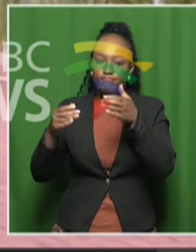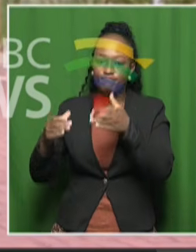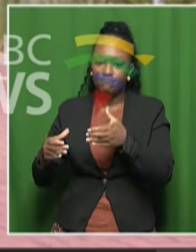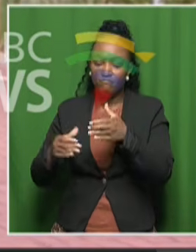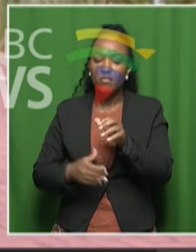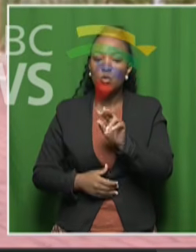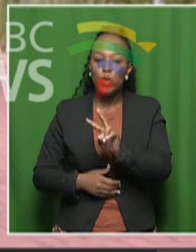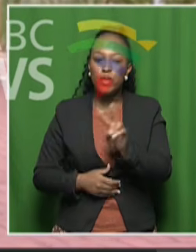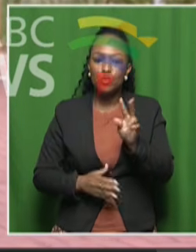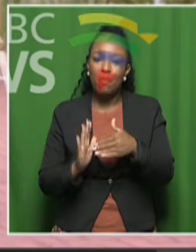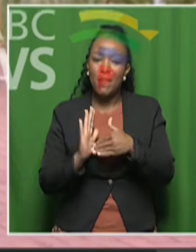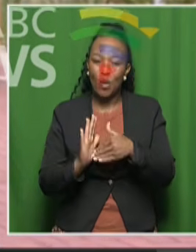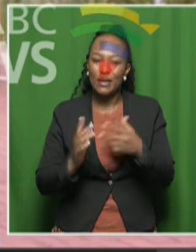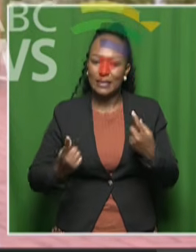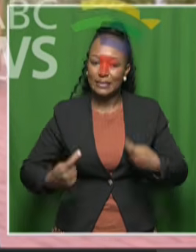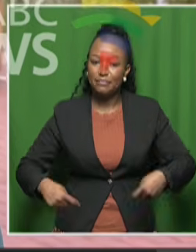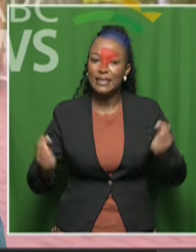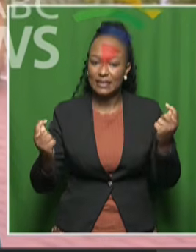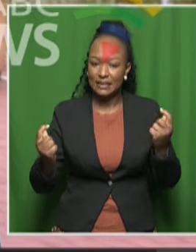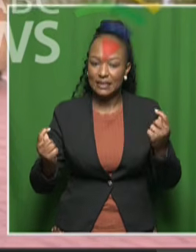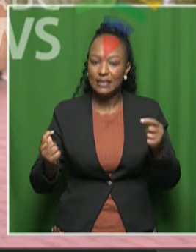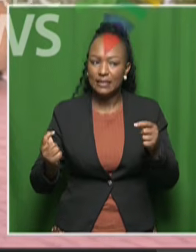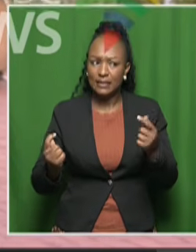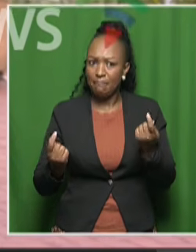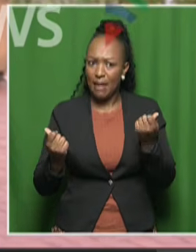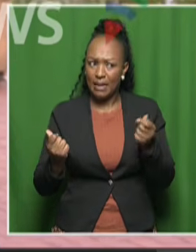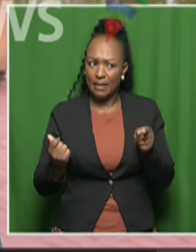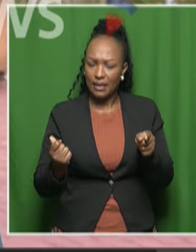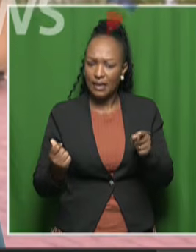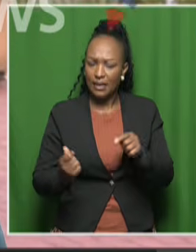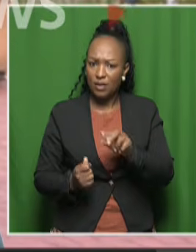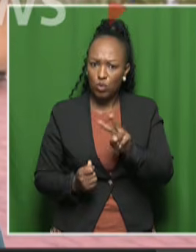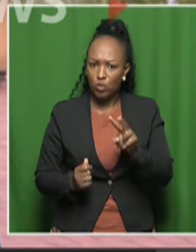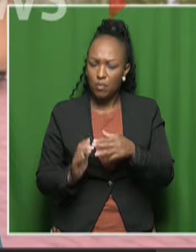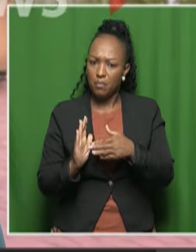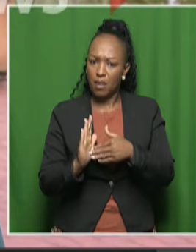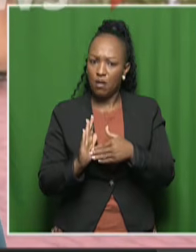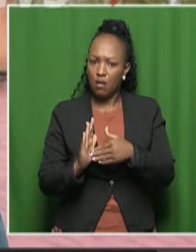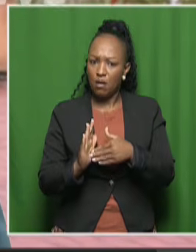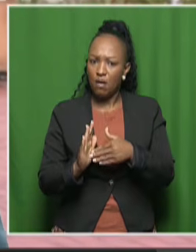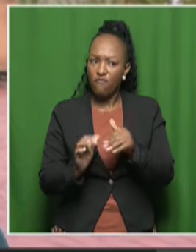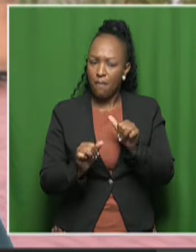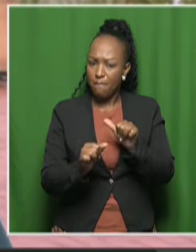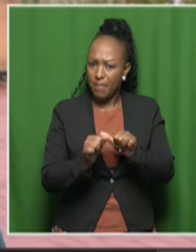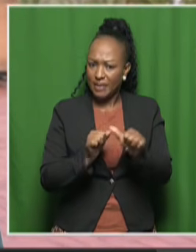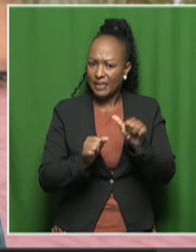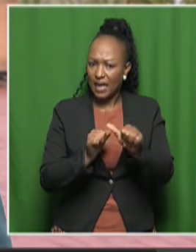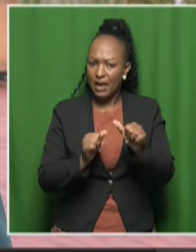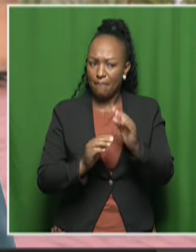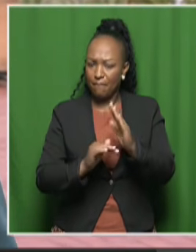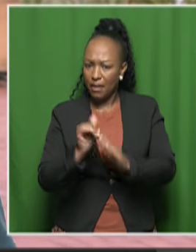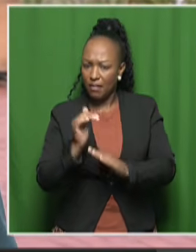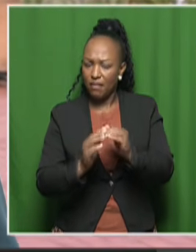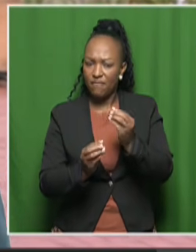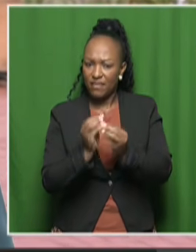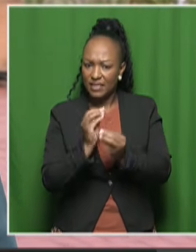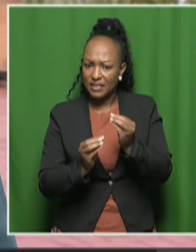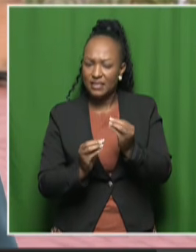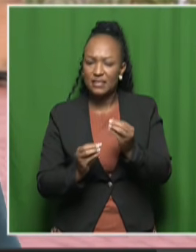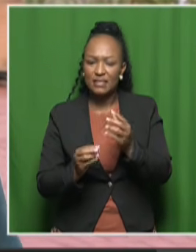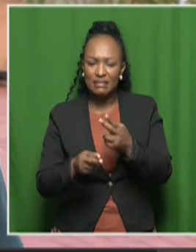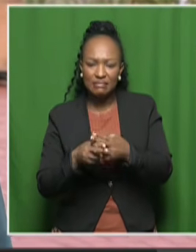people asking questions as to could that money not have been used for the betterment of eThekwini? There's several challenges. There's